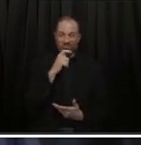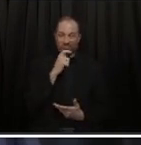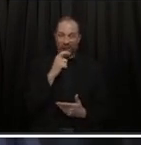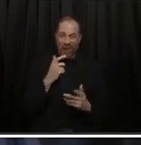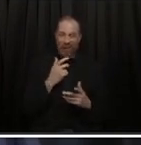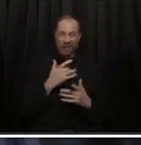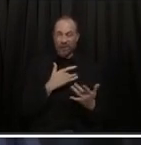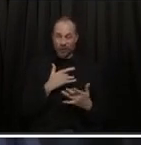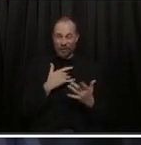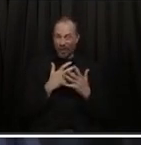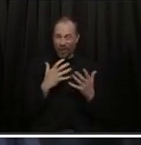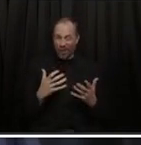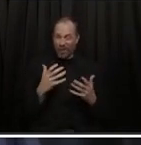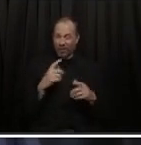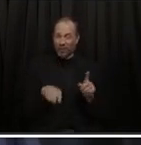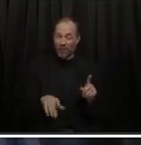There's